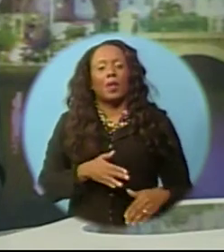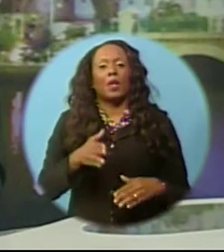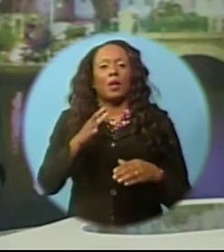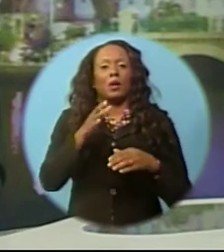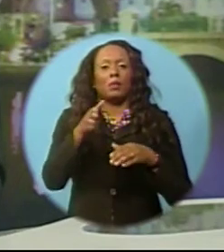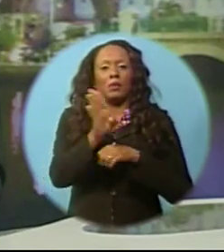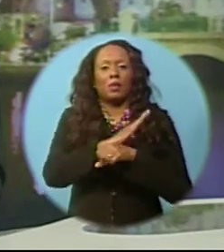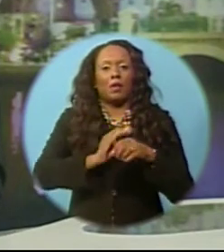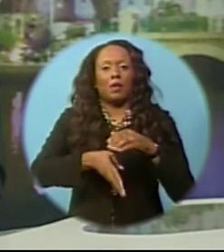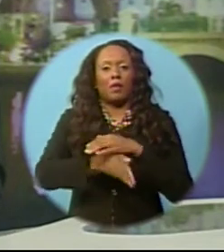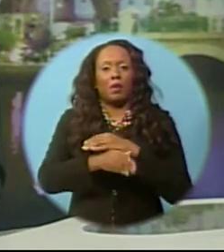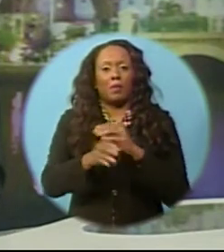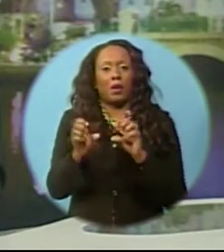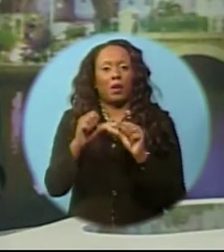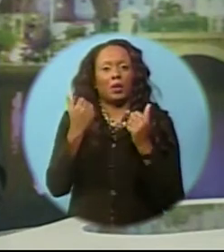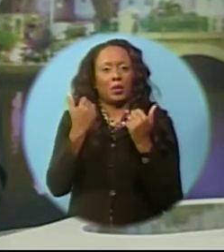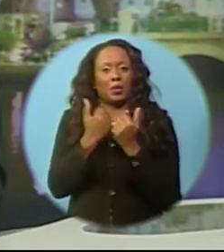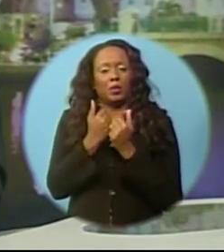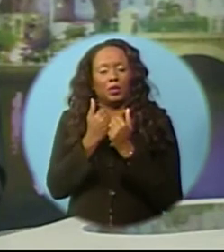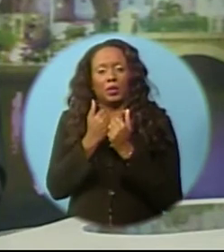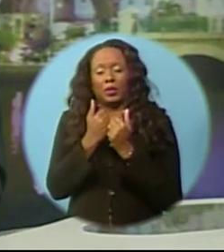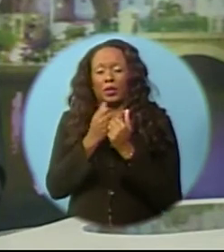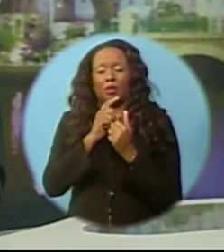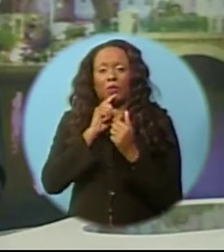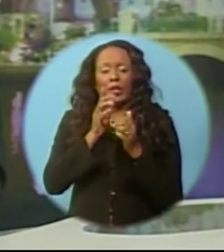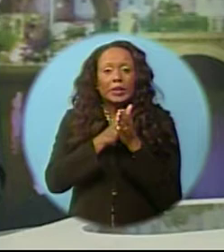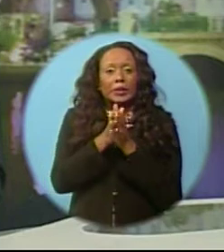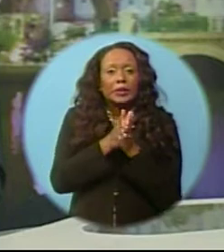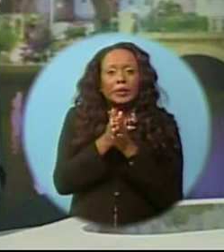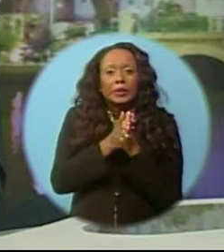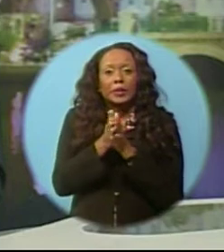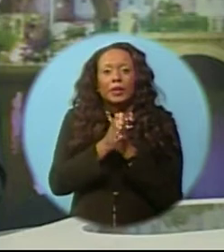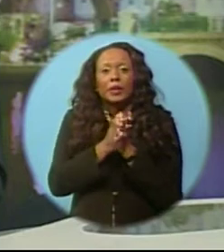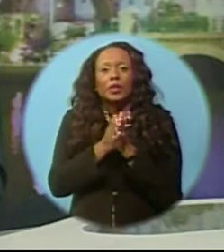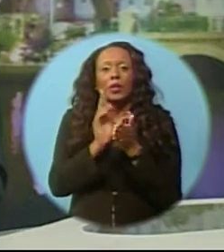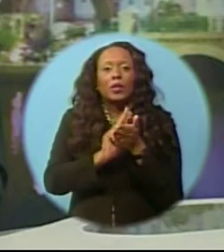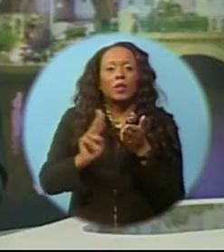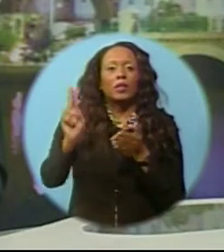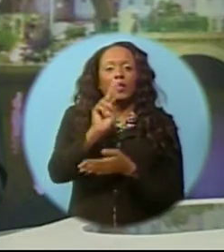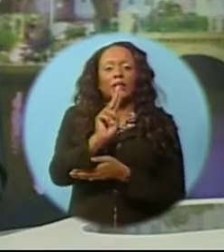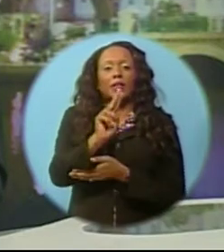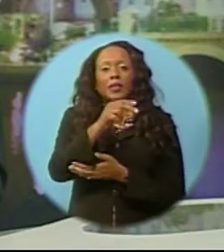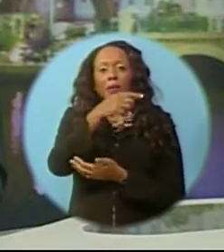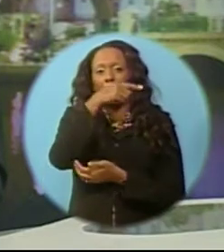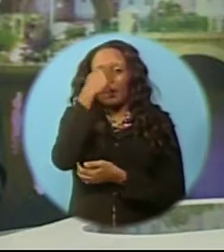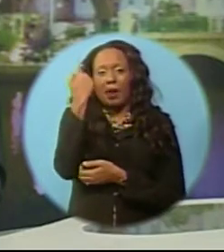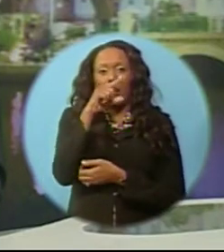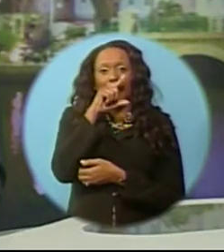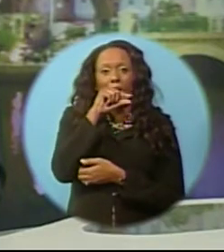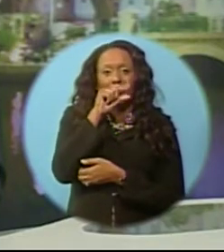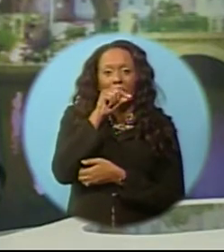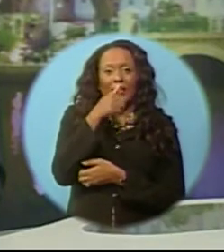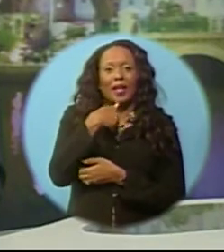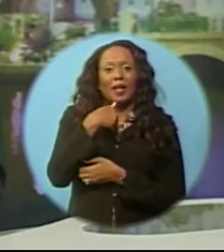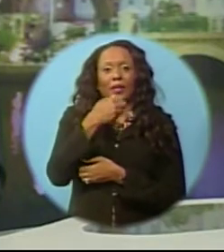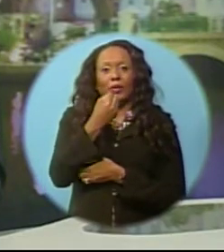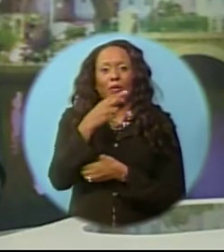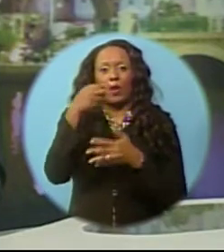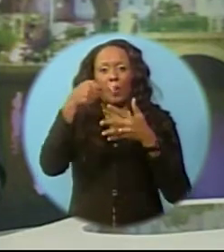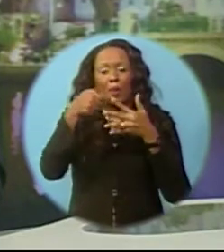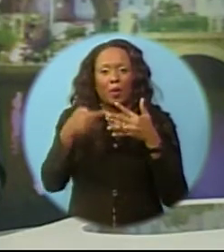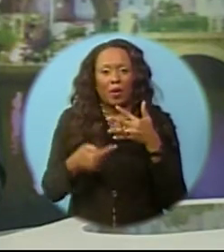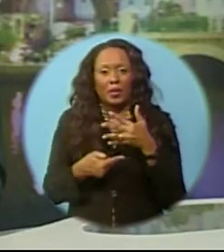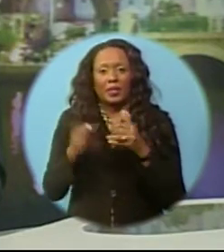League table remains a tight one. UE Blackbirds they moved to 12 points after a 2-1 victory